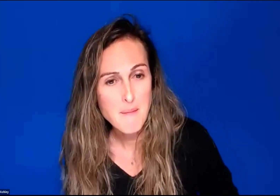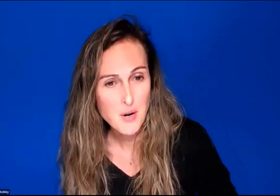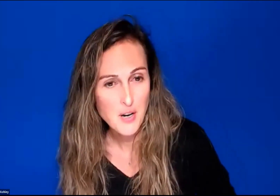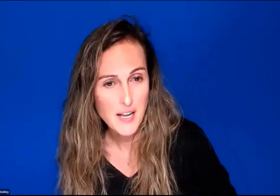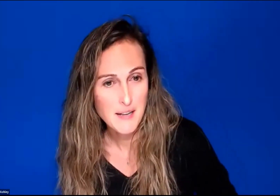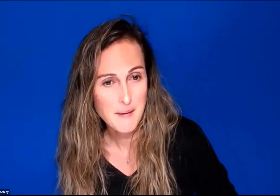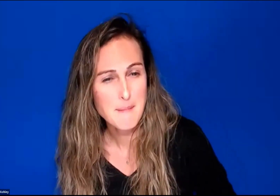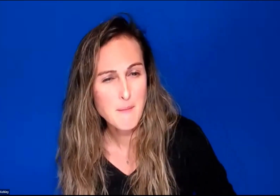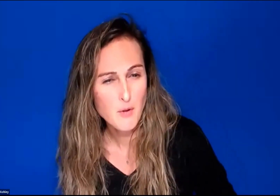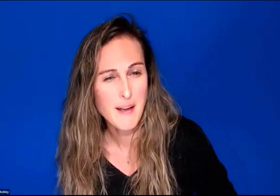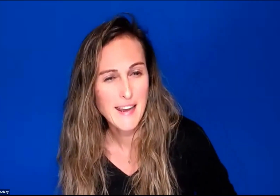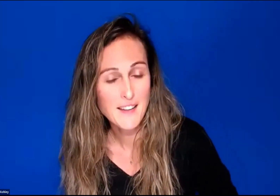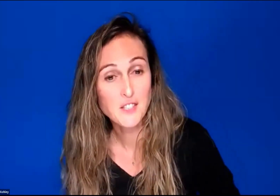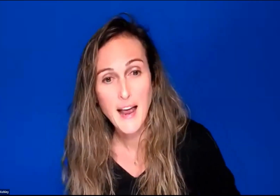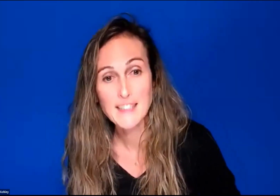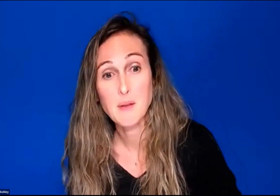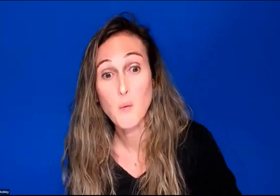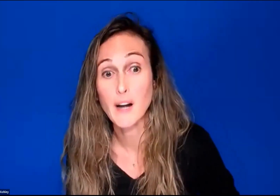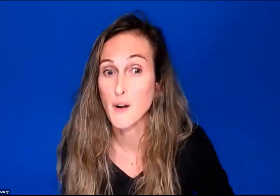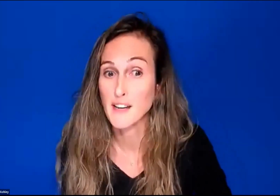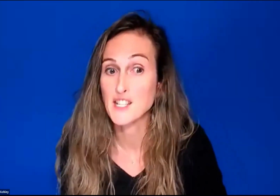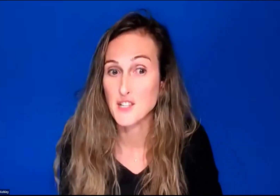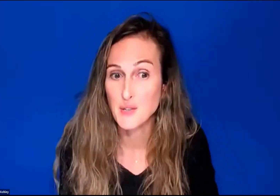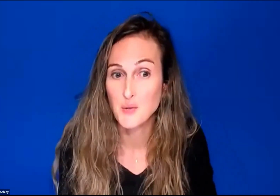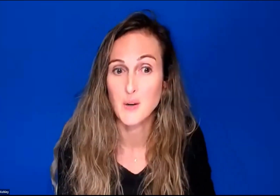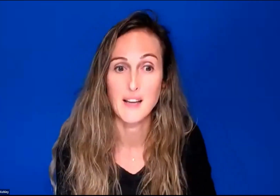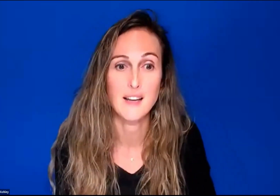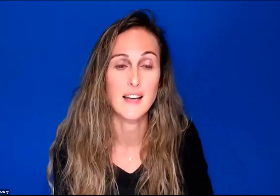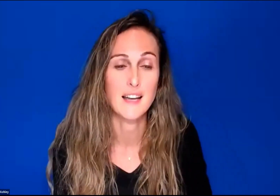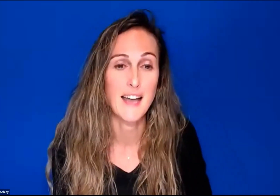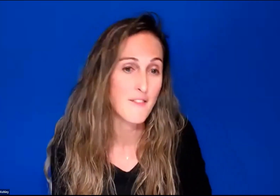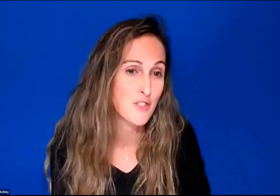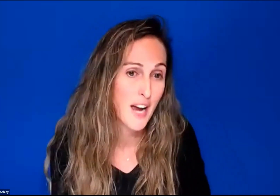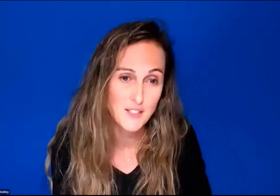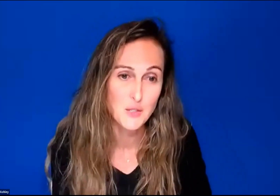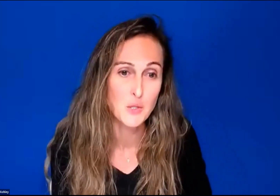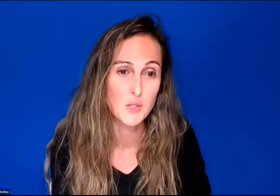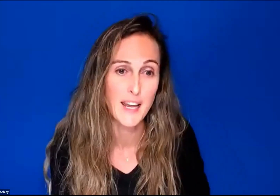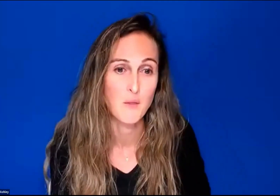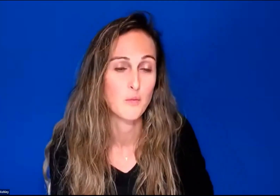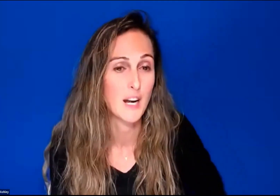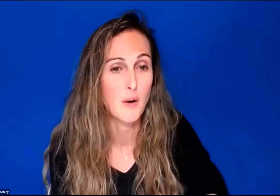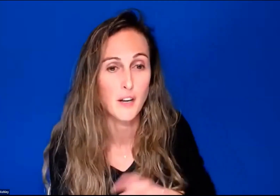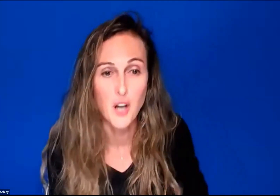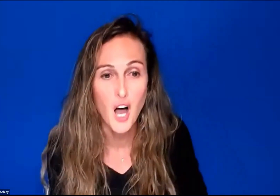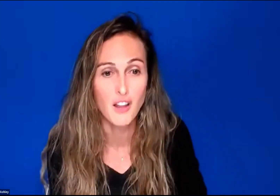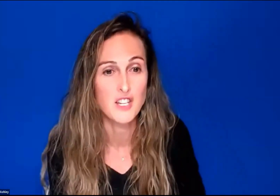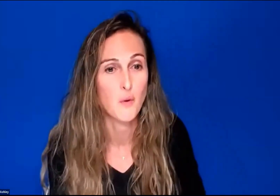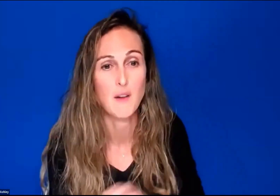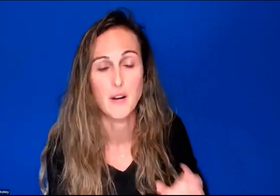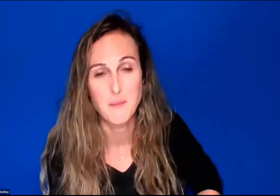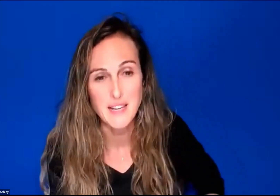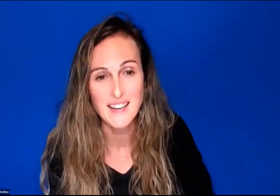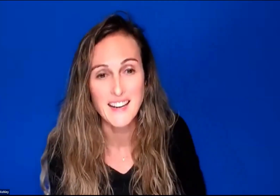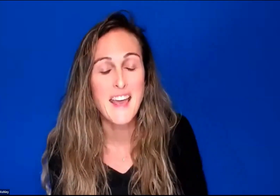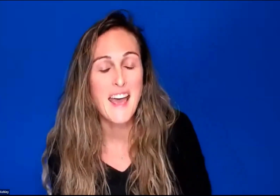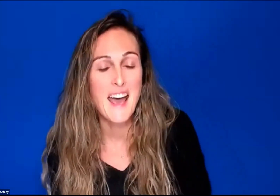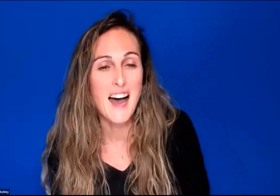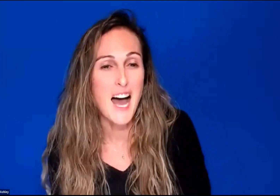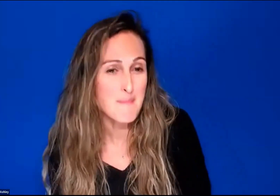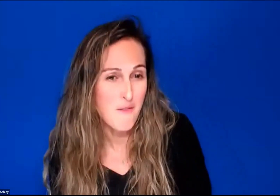I remember a memory of my counselor asking me what I wanted to do after high school, and did I want to go to college, and what did I want to